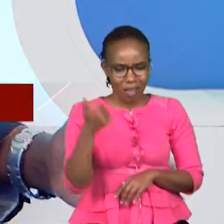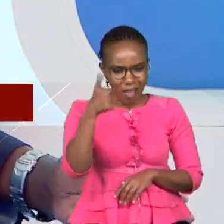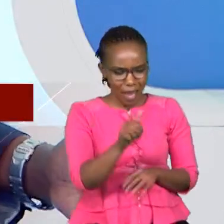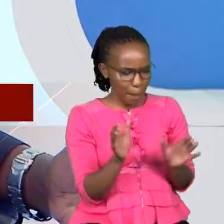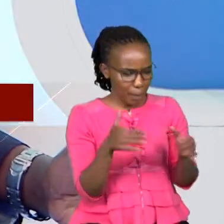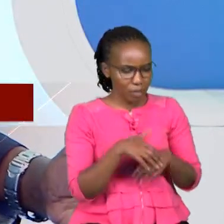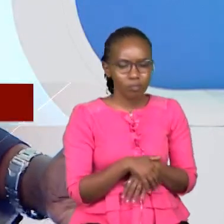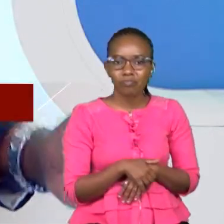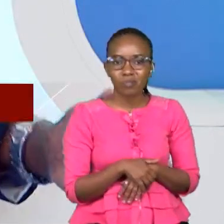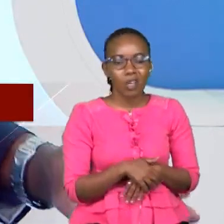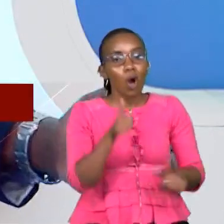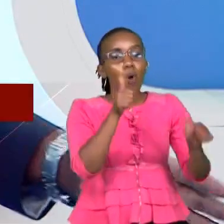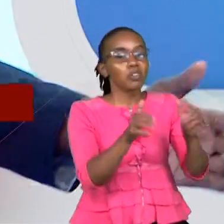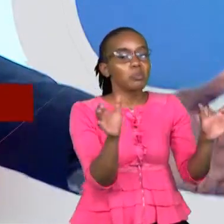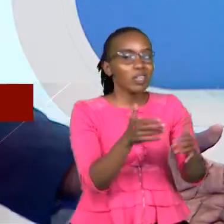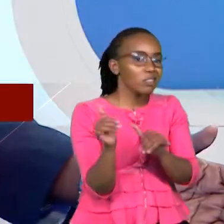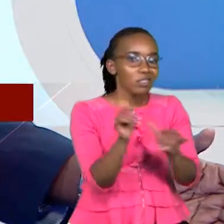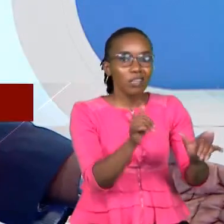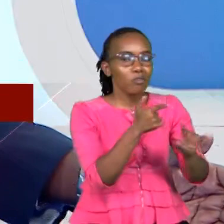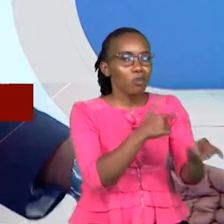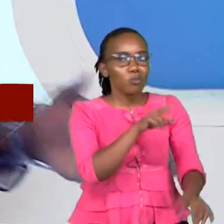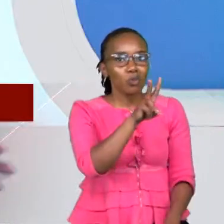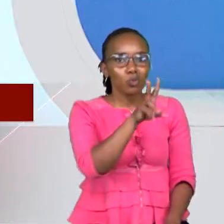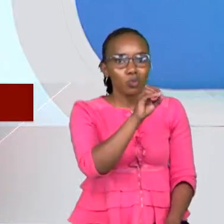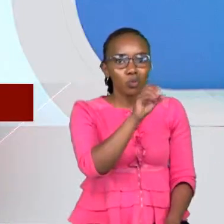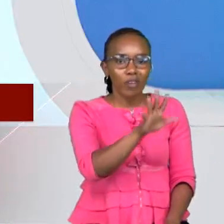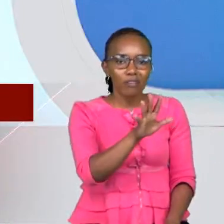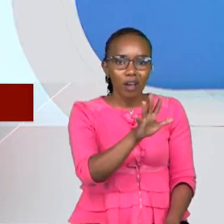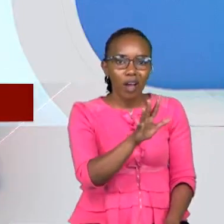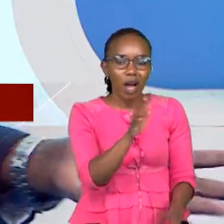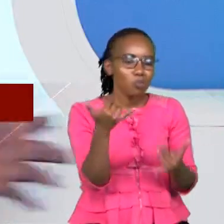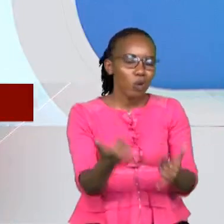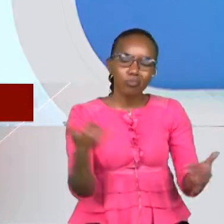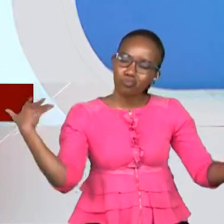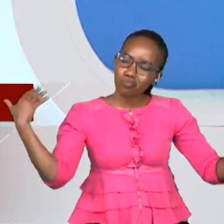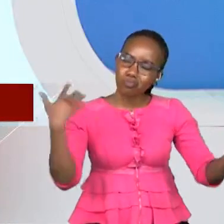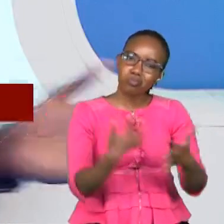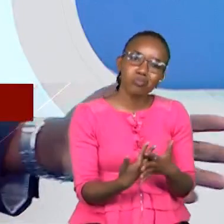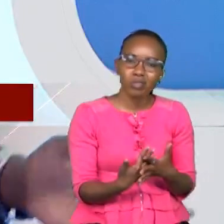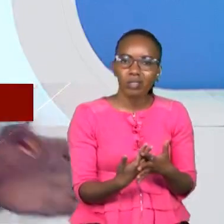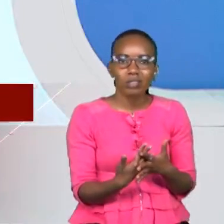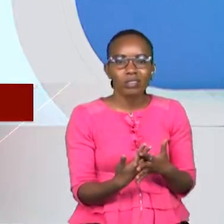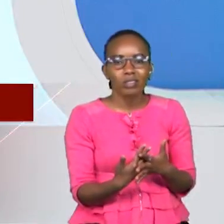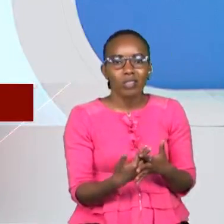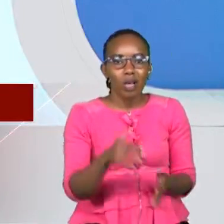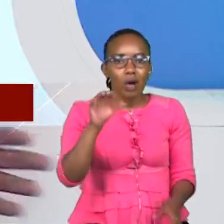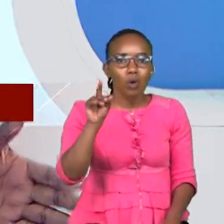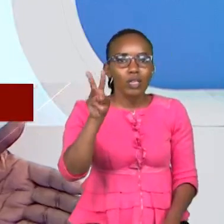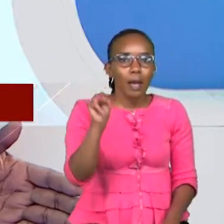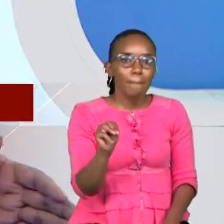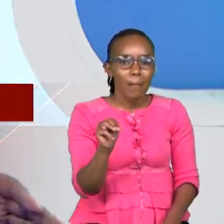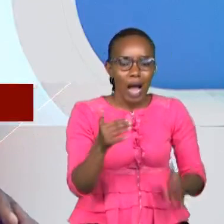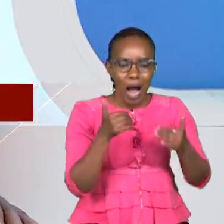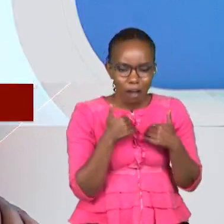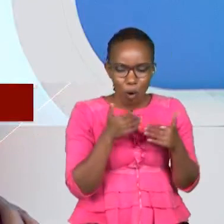party, tell me which party has existed even from the 205 up to now. Very few of them would stand that. ODM have